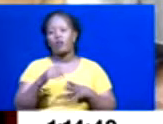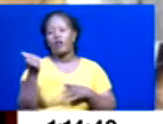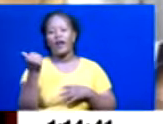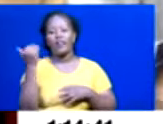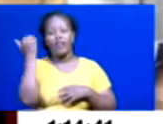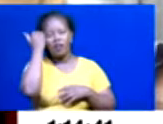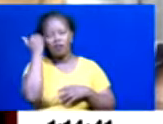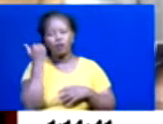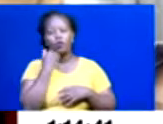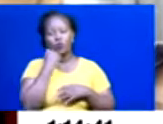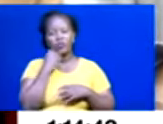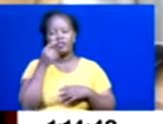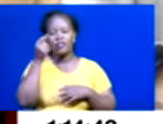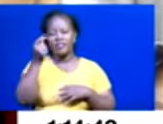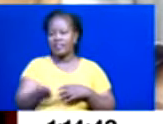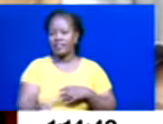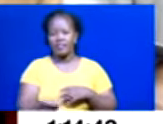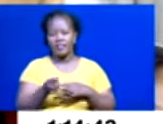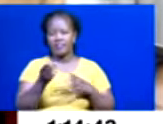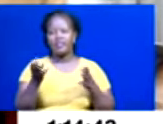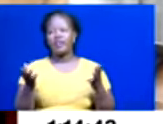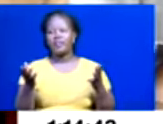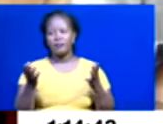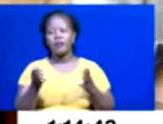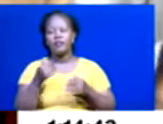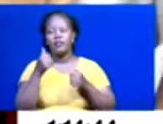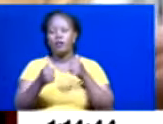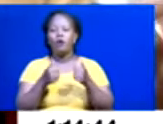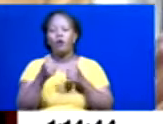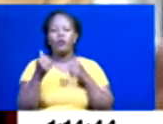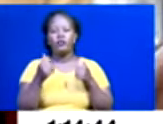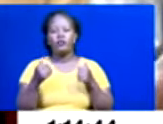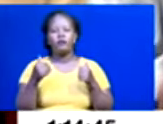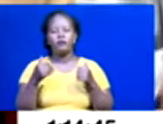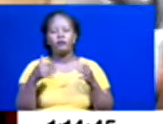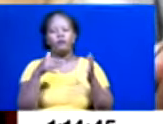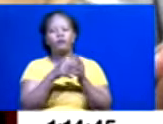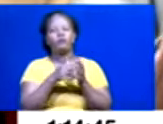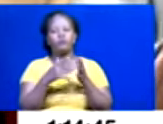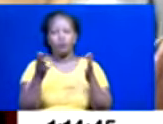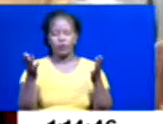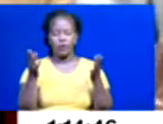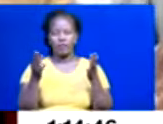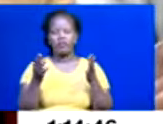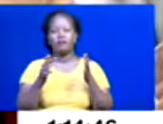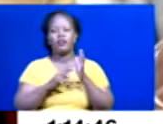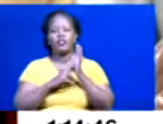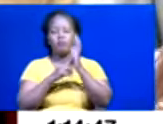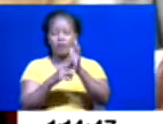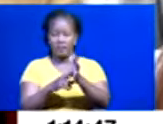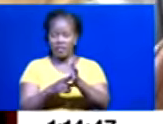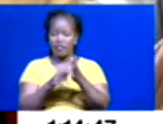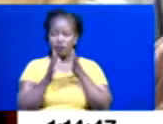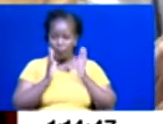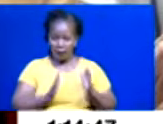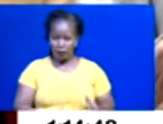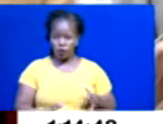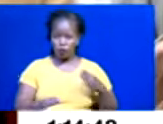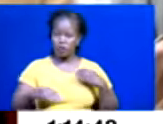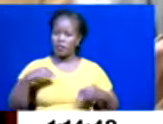court judgment that held that a representative of the persons with